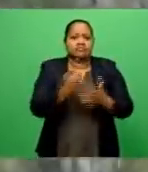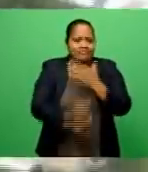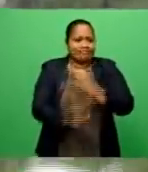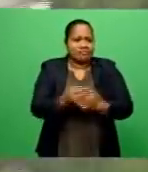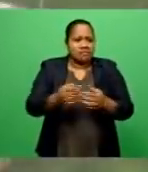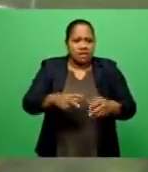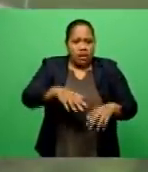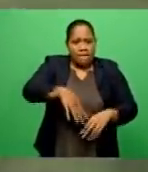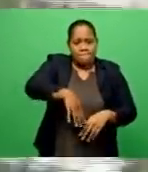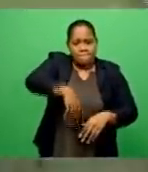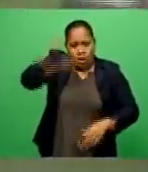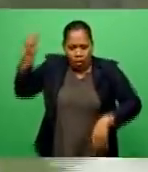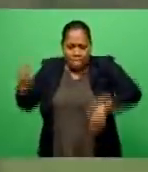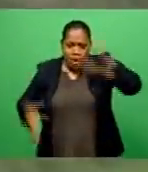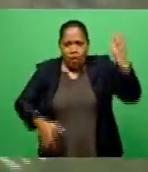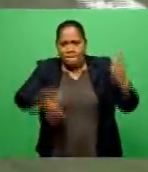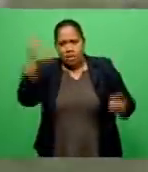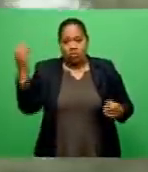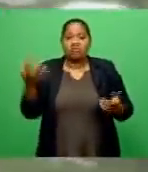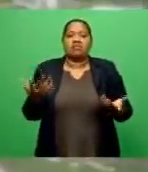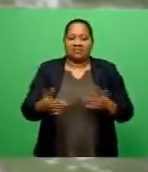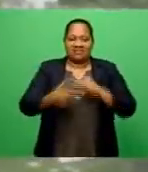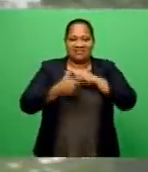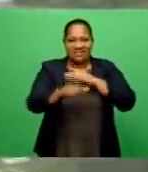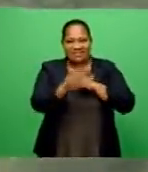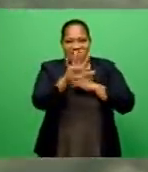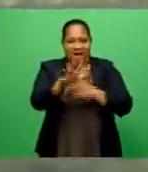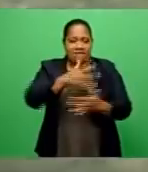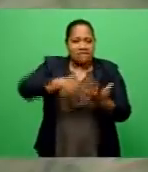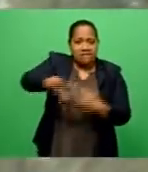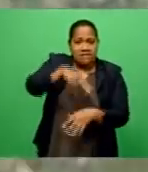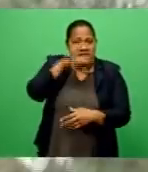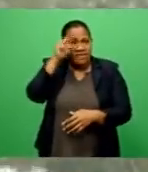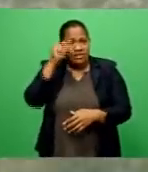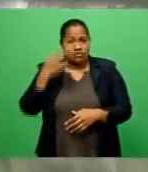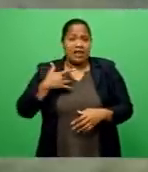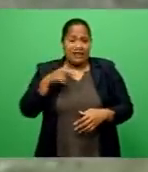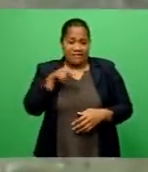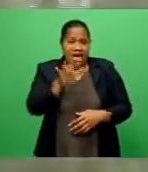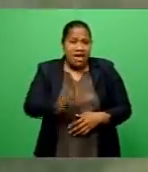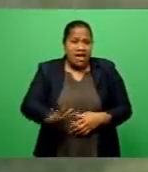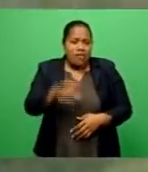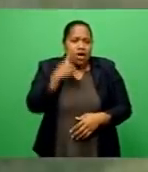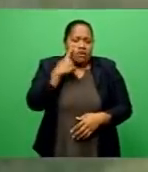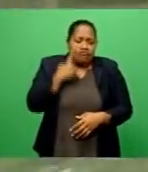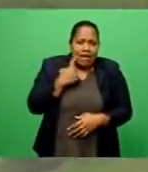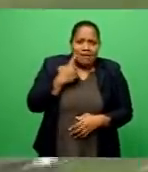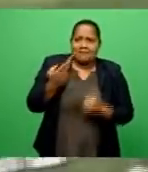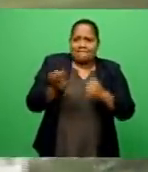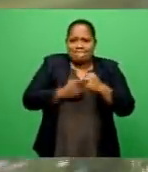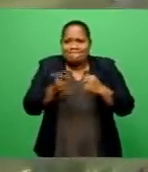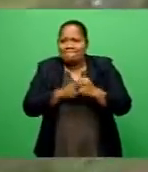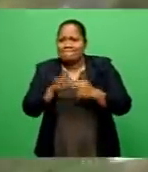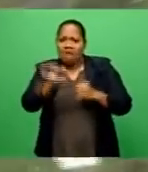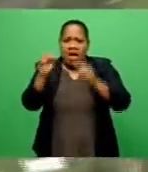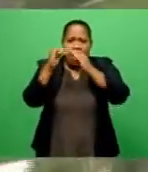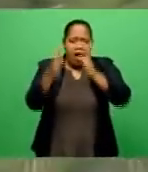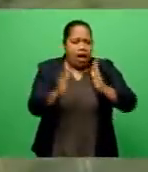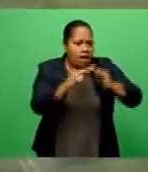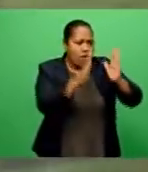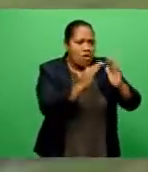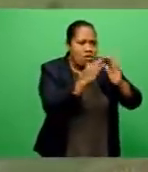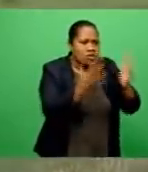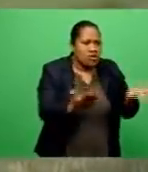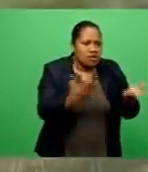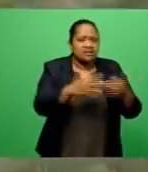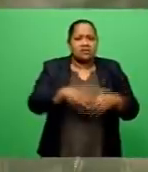uprooted due to the Category 5 system. Fijians living in these areas could be seen trying to repair their homes, clearing debris, drying